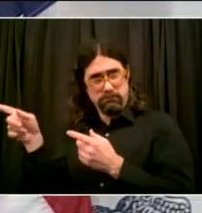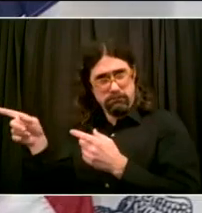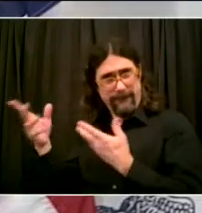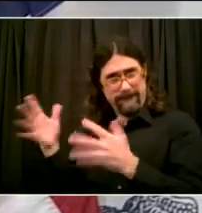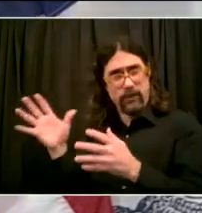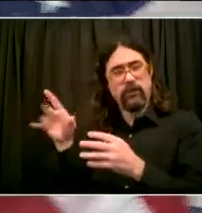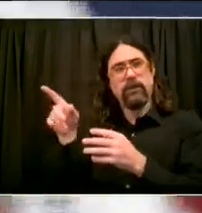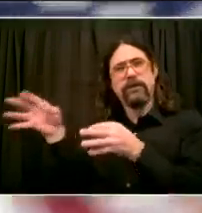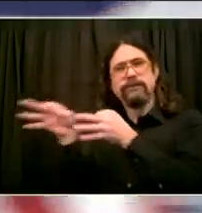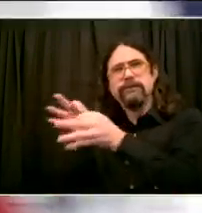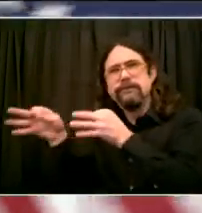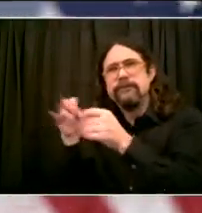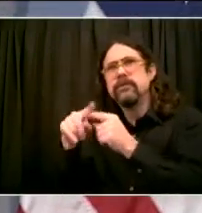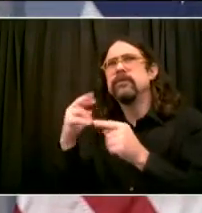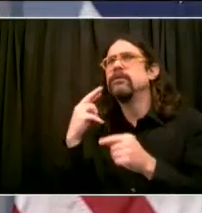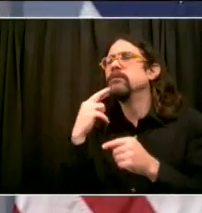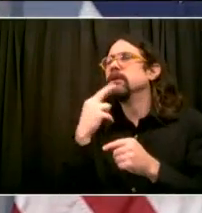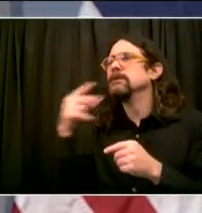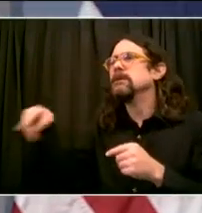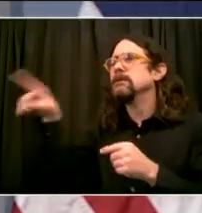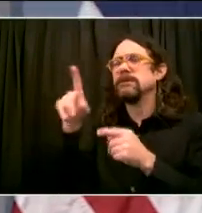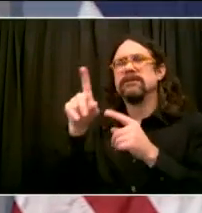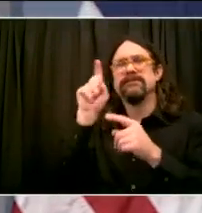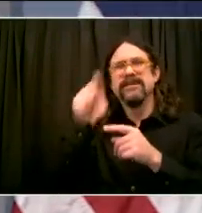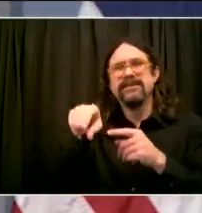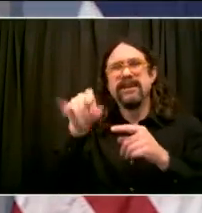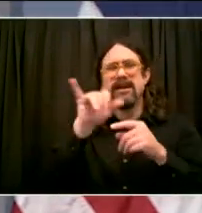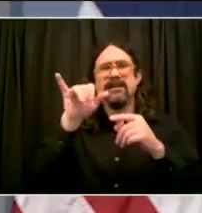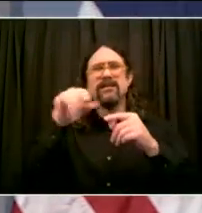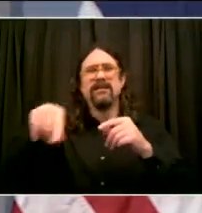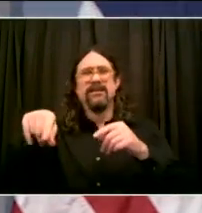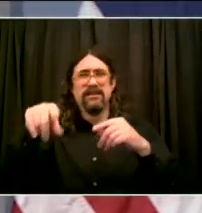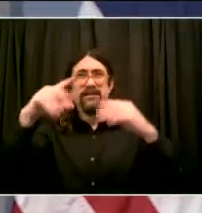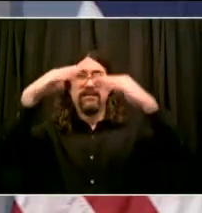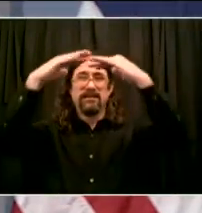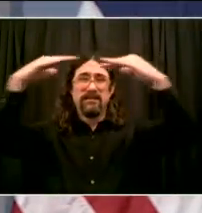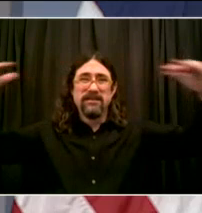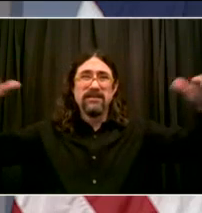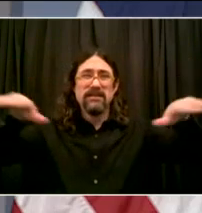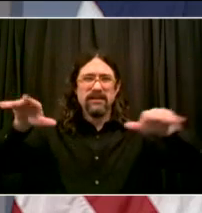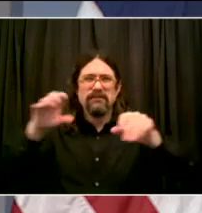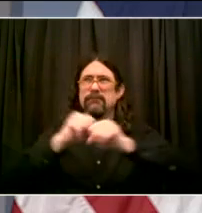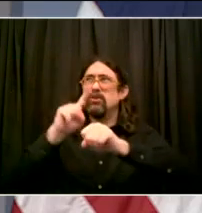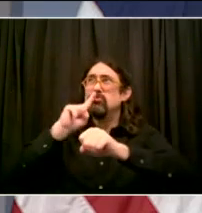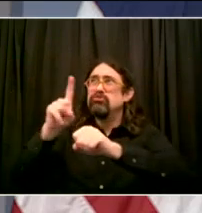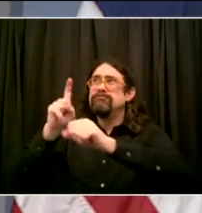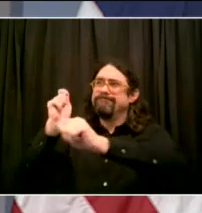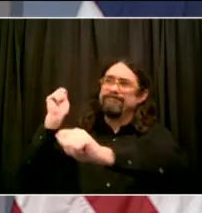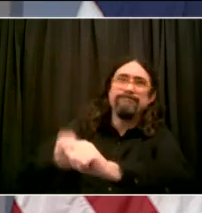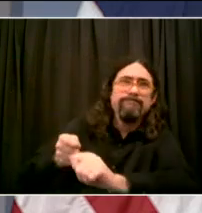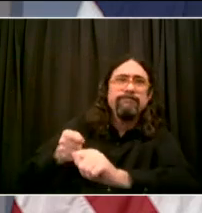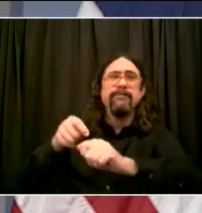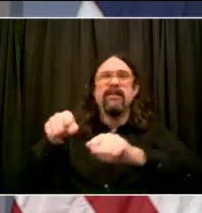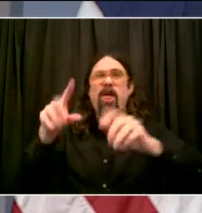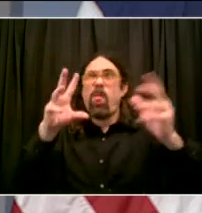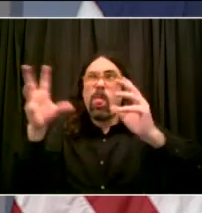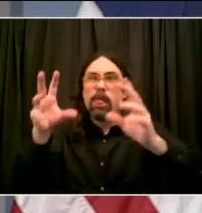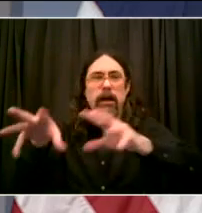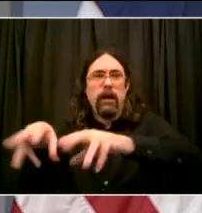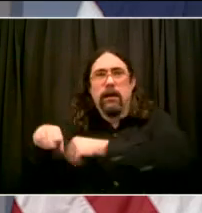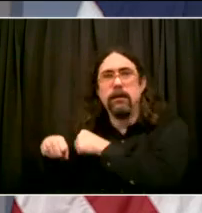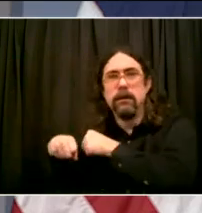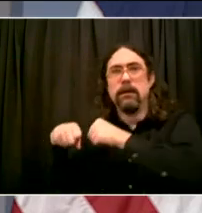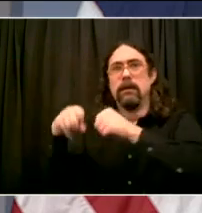did our drills in the preseason. We got some great experience on the first event in December with regard to navigating around them as we plowed. And